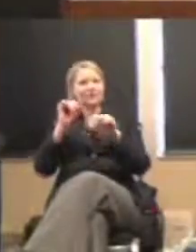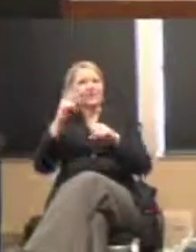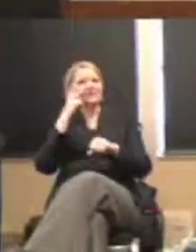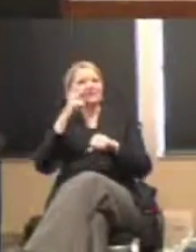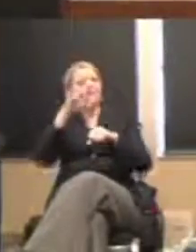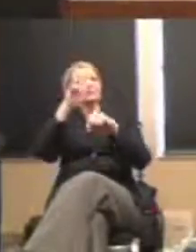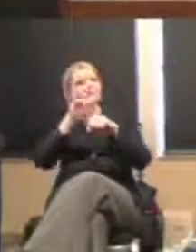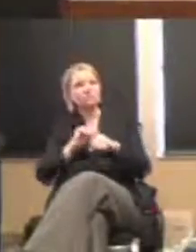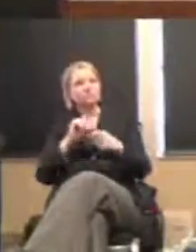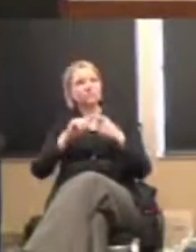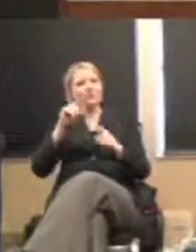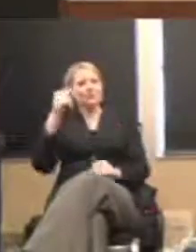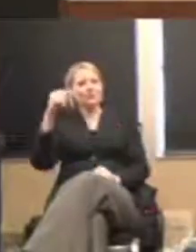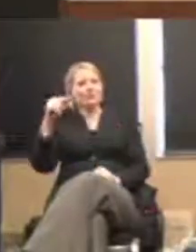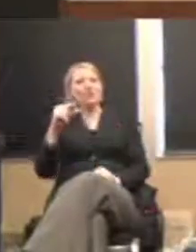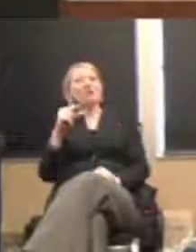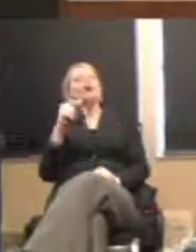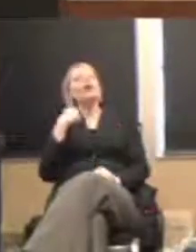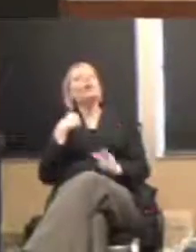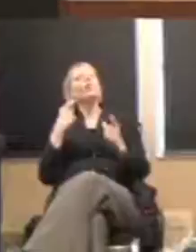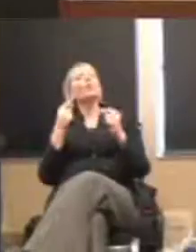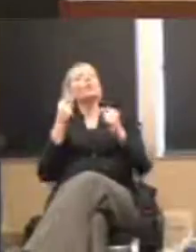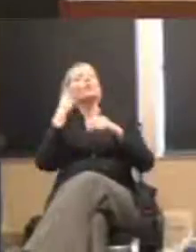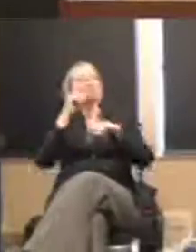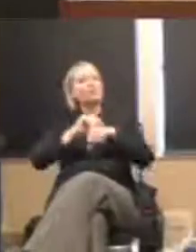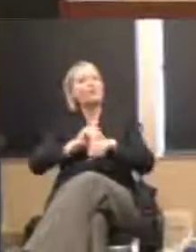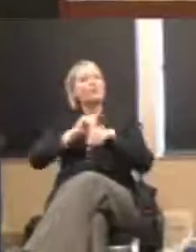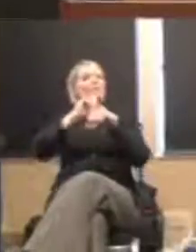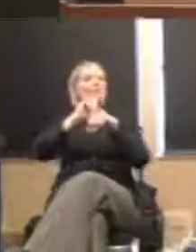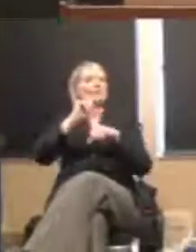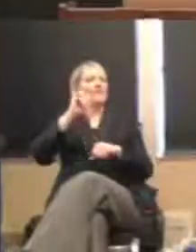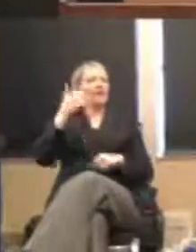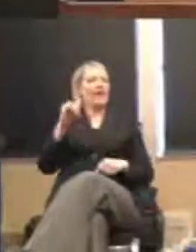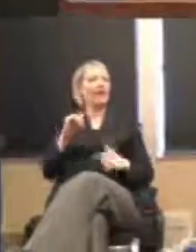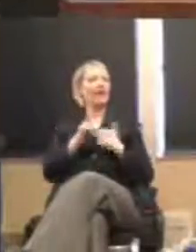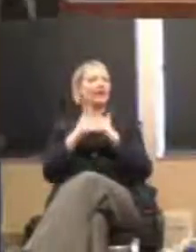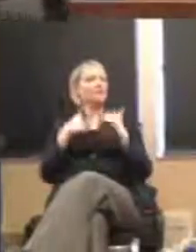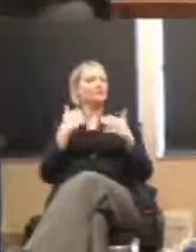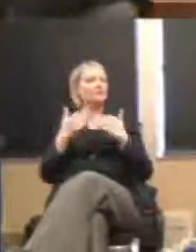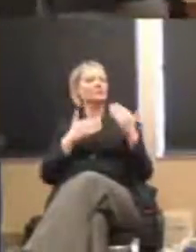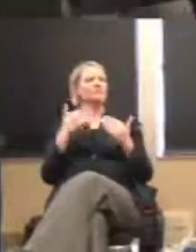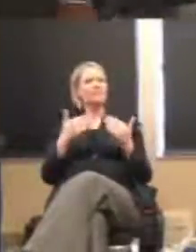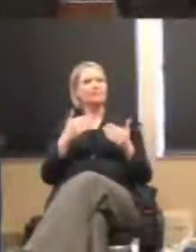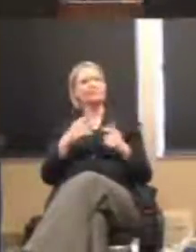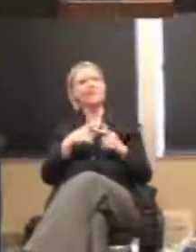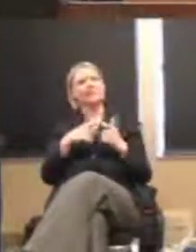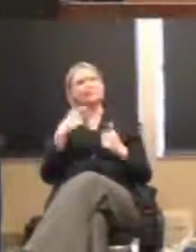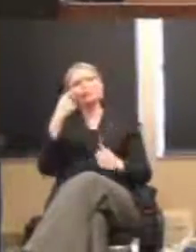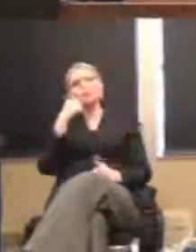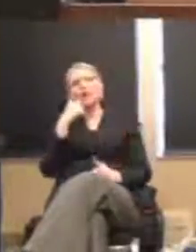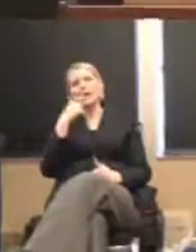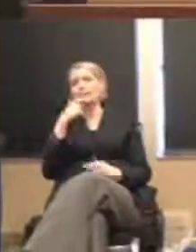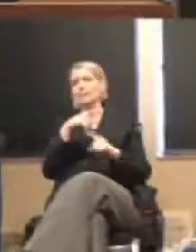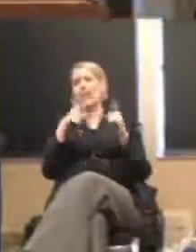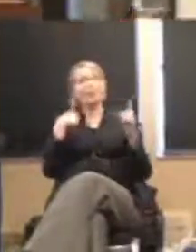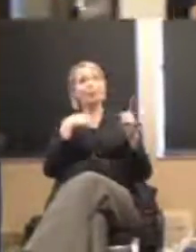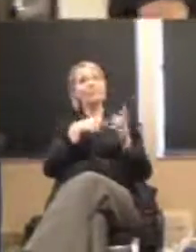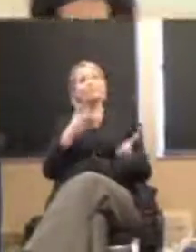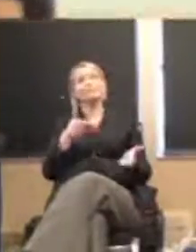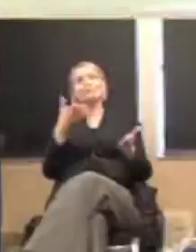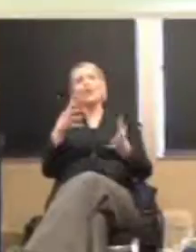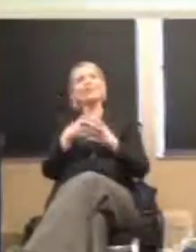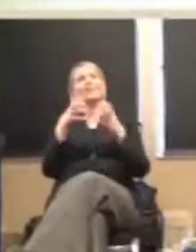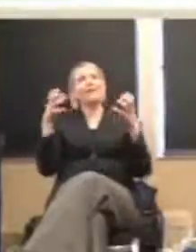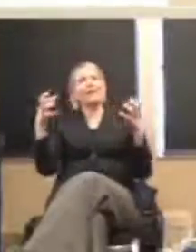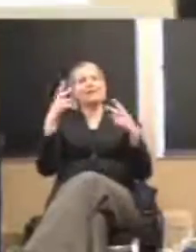green, and what she has to do to get back up to the yellow and then eventually to the red. But also, we brought a lot of visuals that we haven't